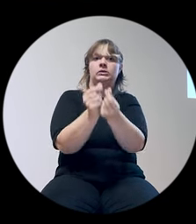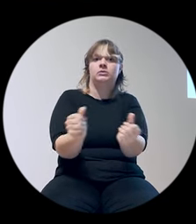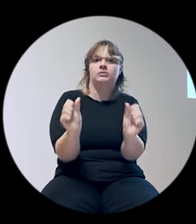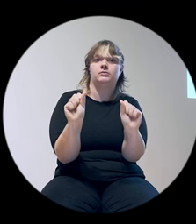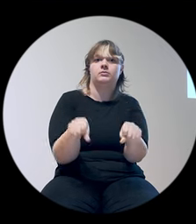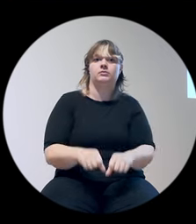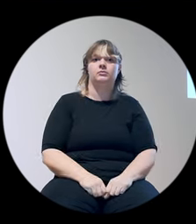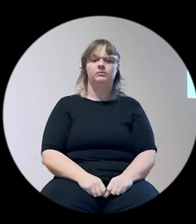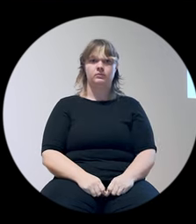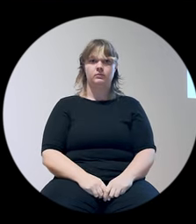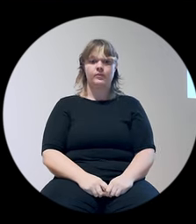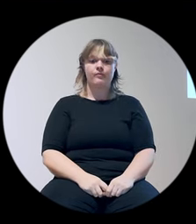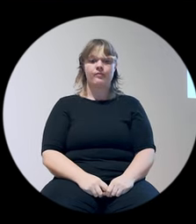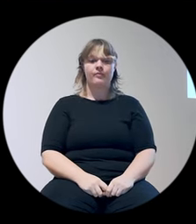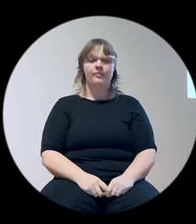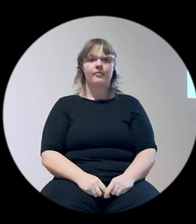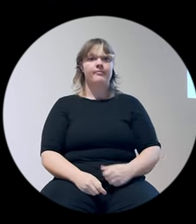A lot of our